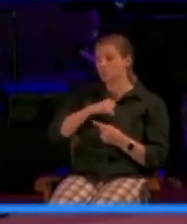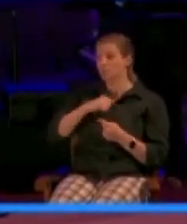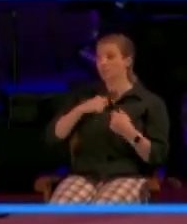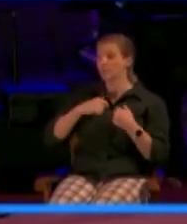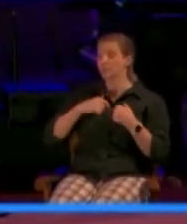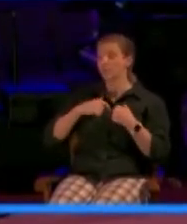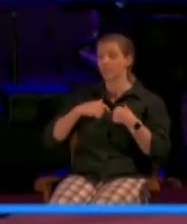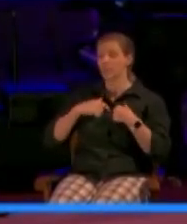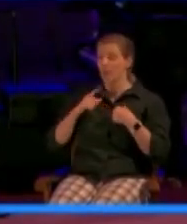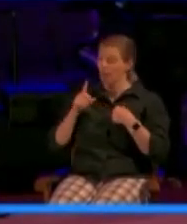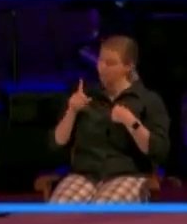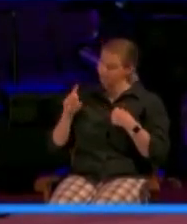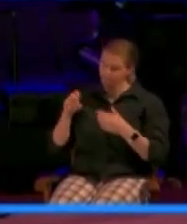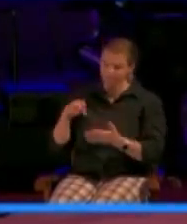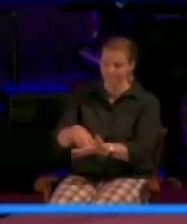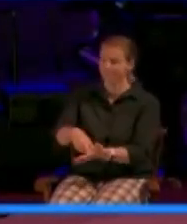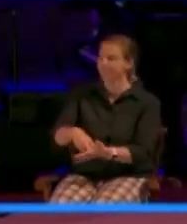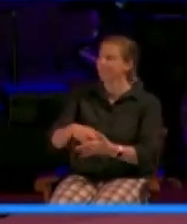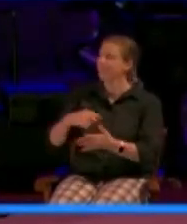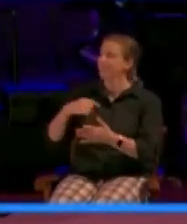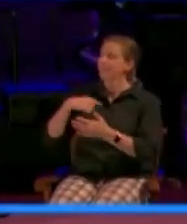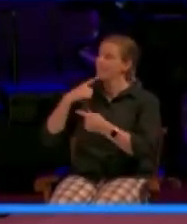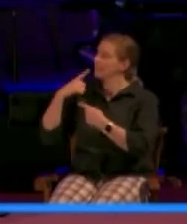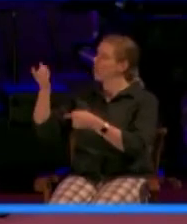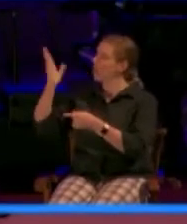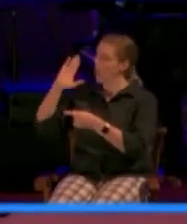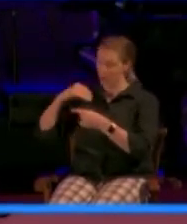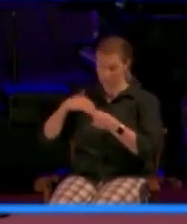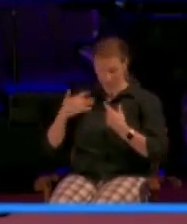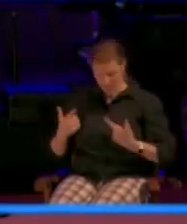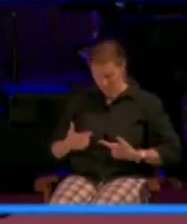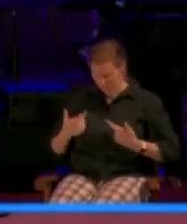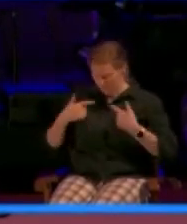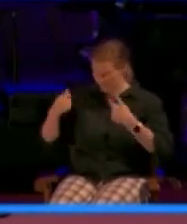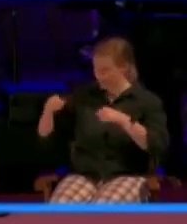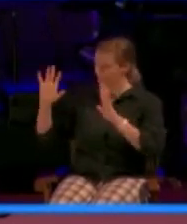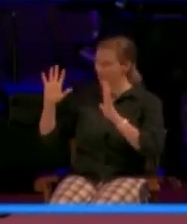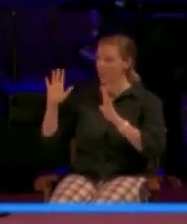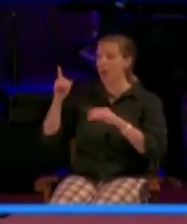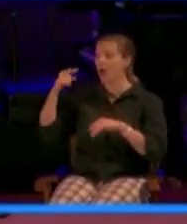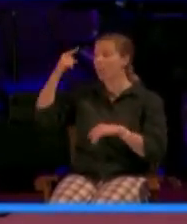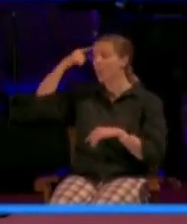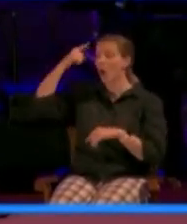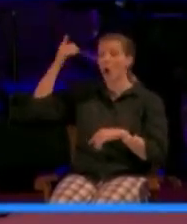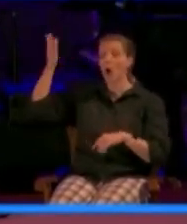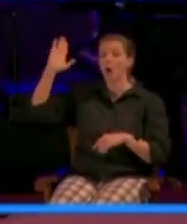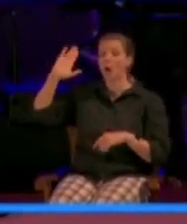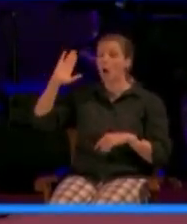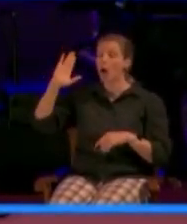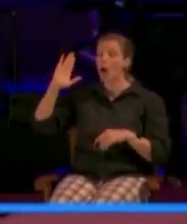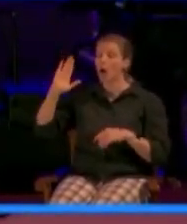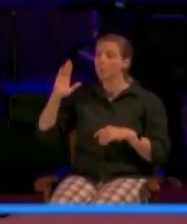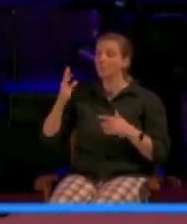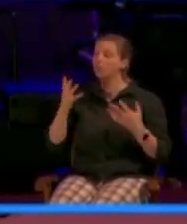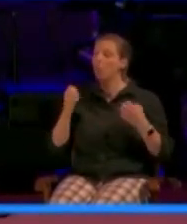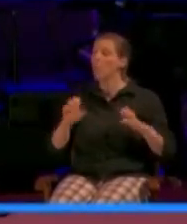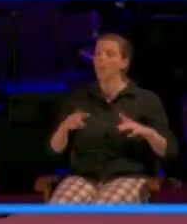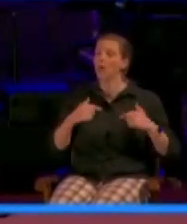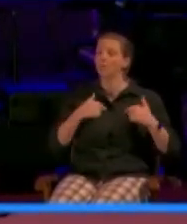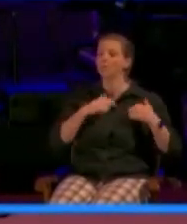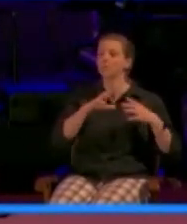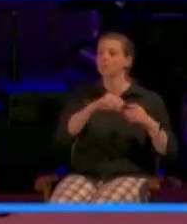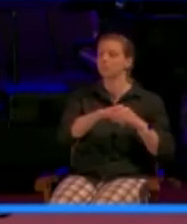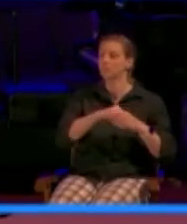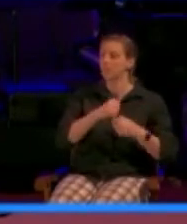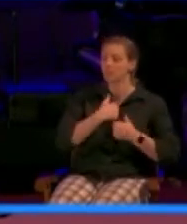All your dreams, all your ambitions, all that's ever meant anything to you is to go to West Point. Now, can guys go to West Point and be Christian? Of course they can.